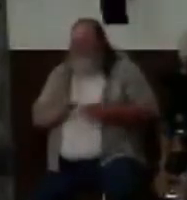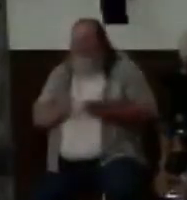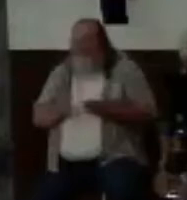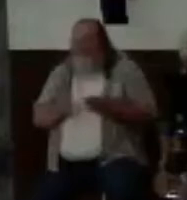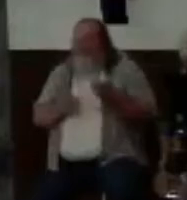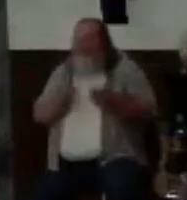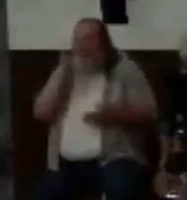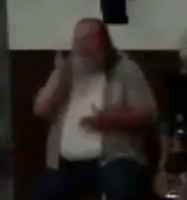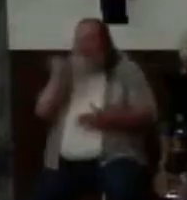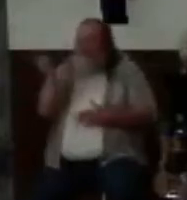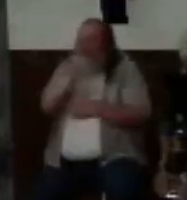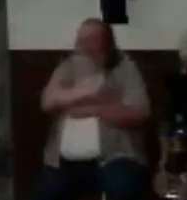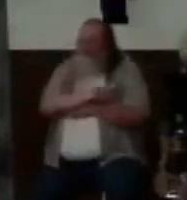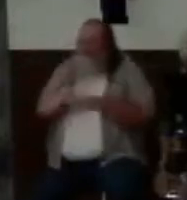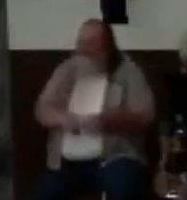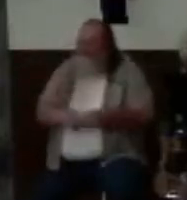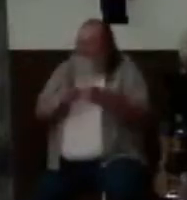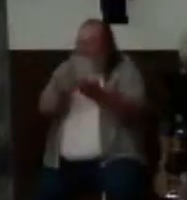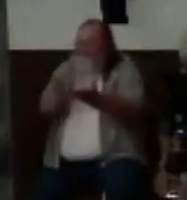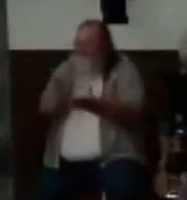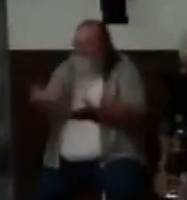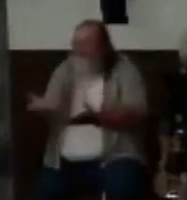lukewarm.